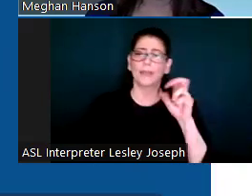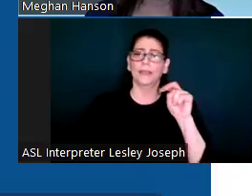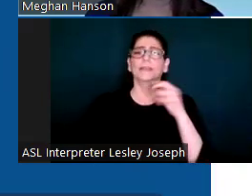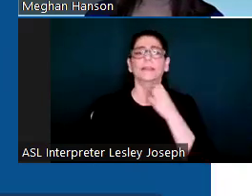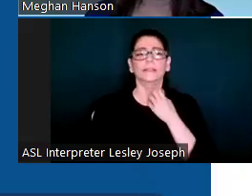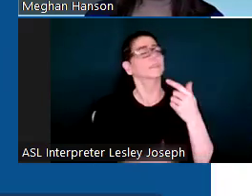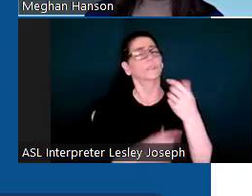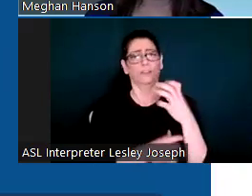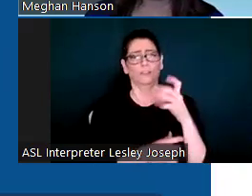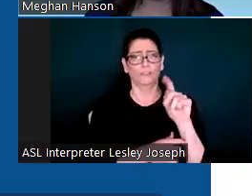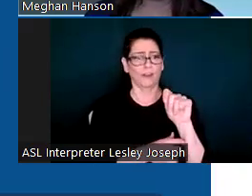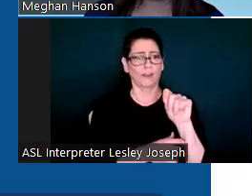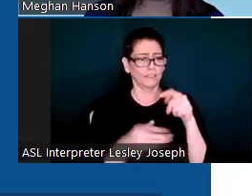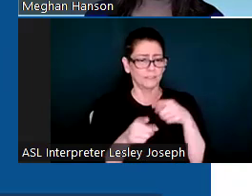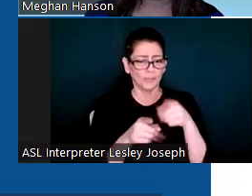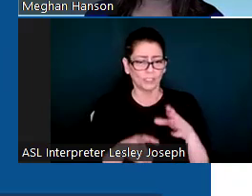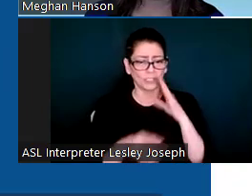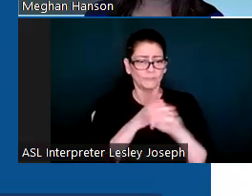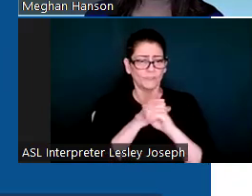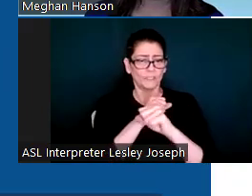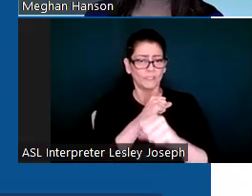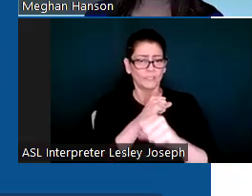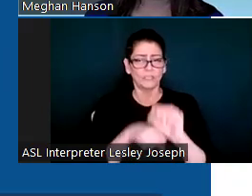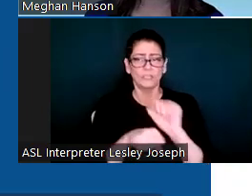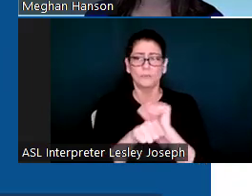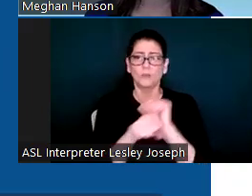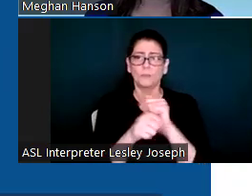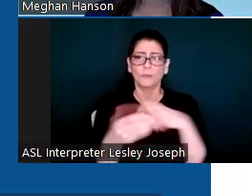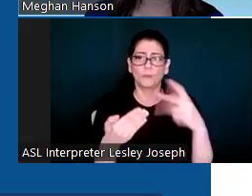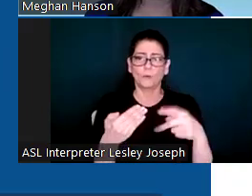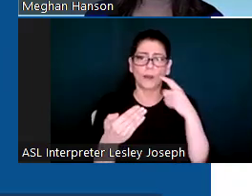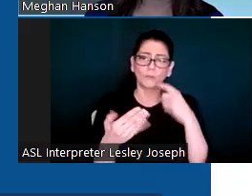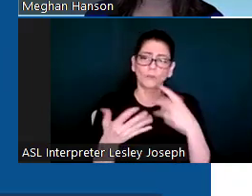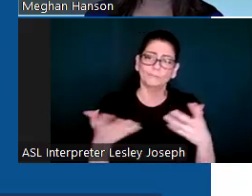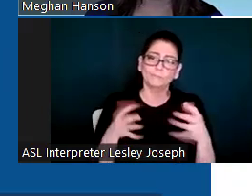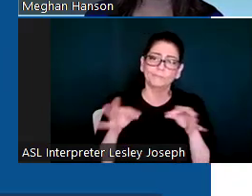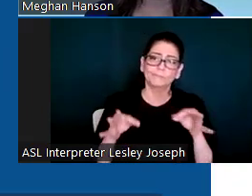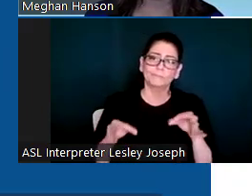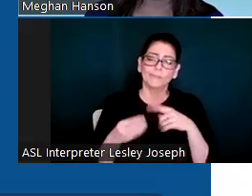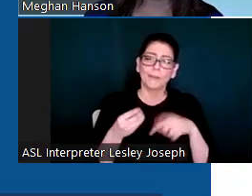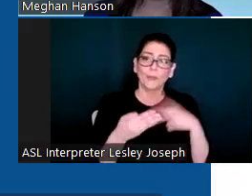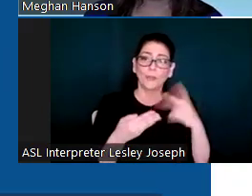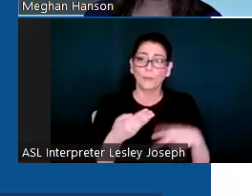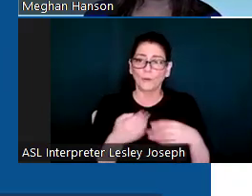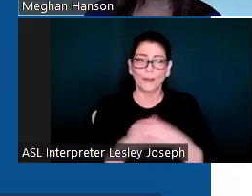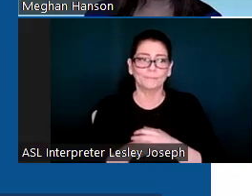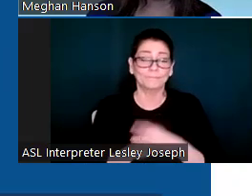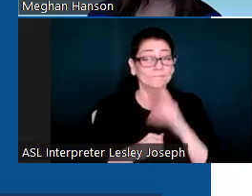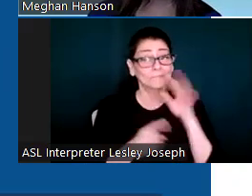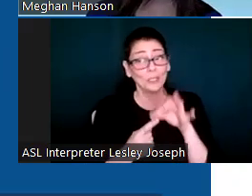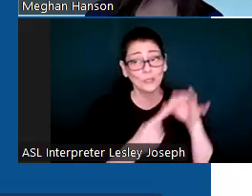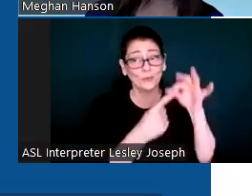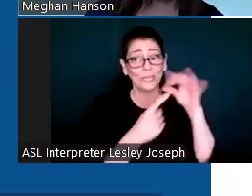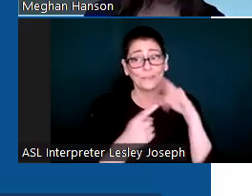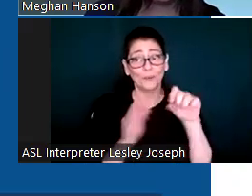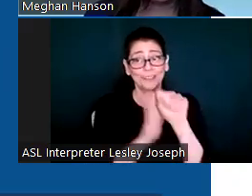Extended Employment Program. And just here to share a little bit about this program with you all today. It is fairly unique to the state of